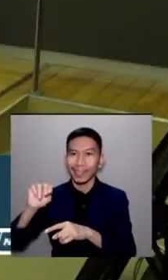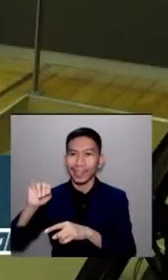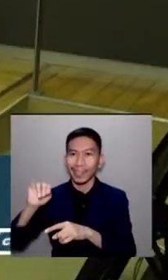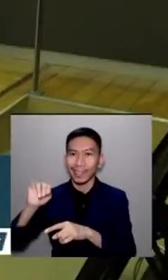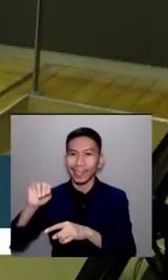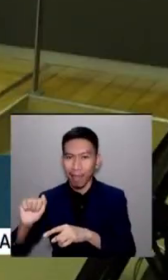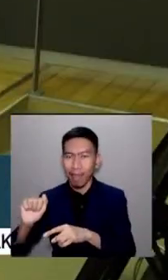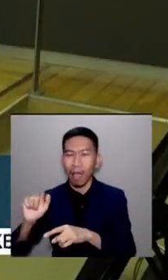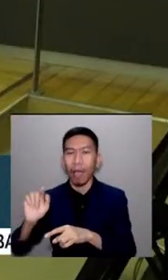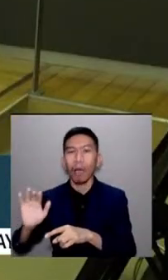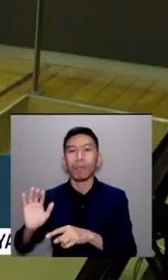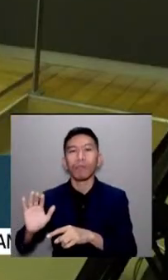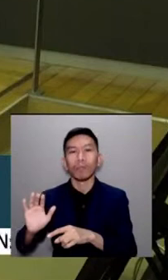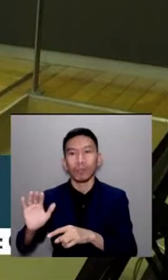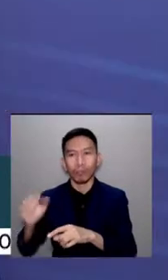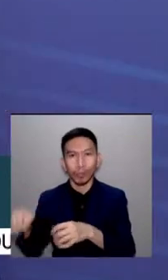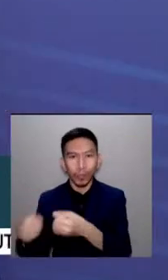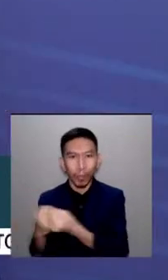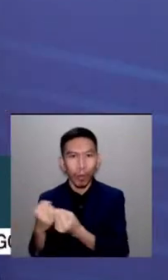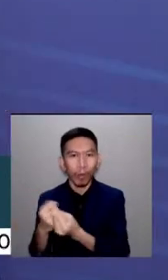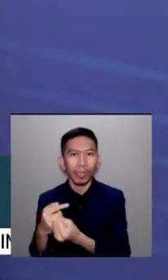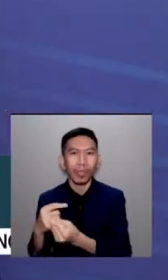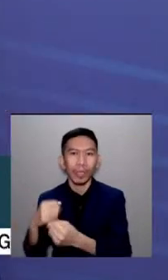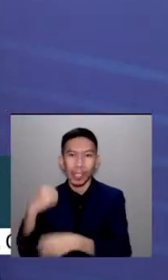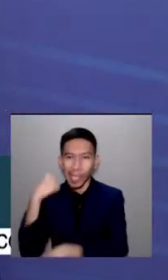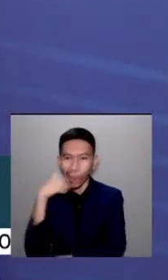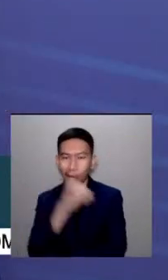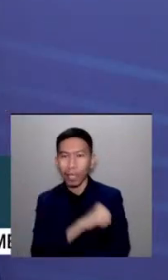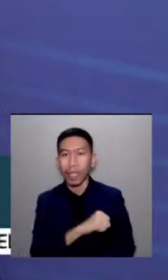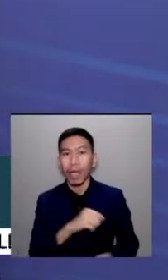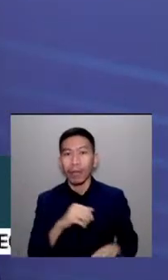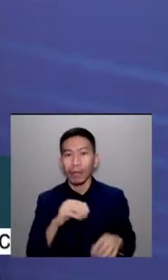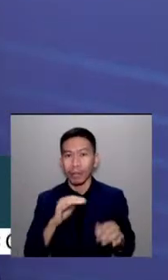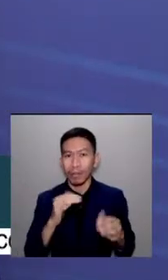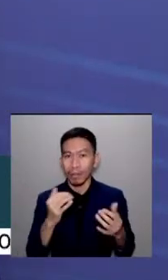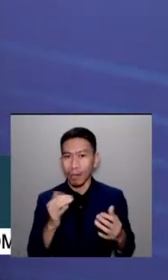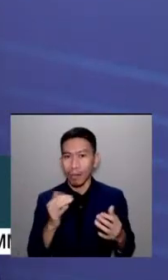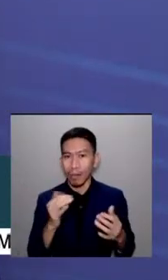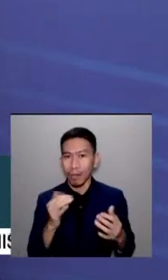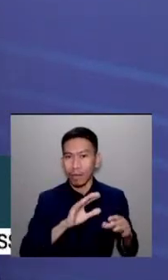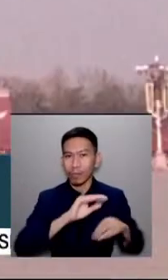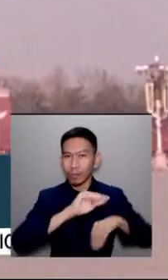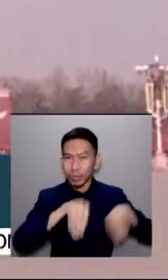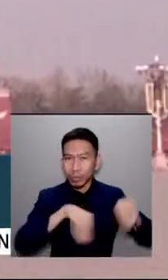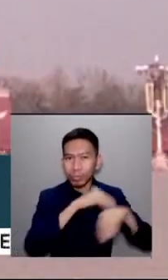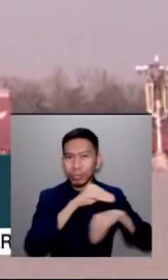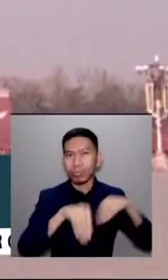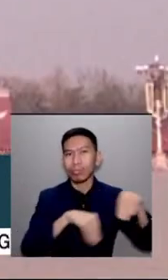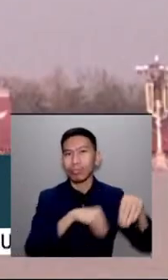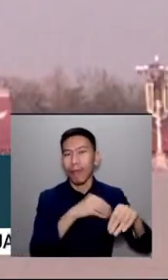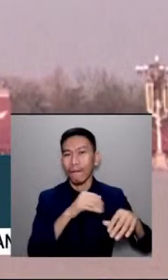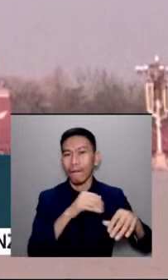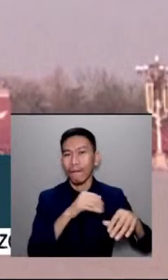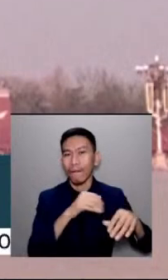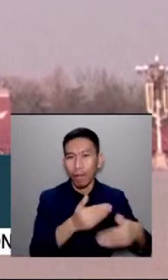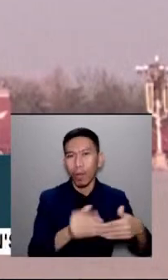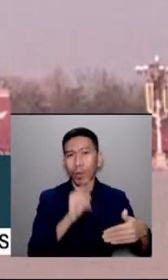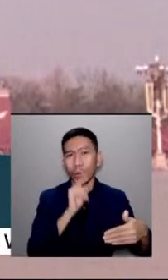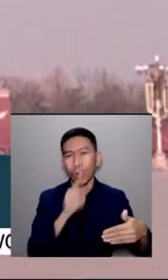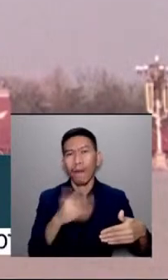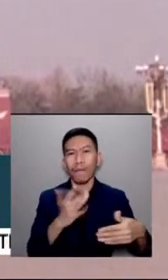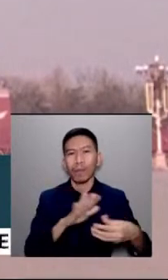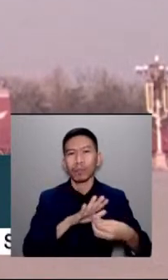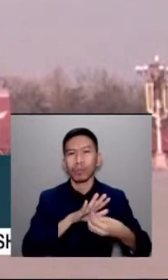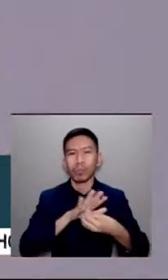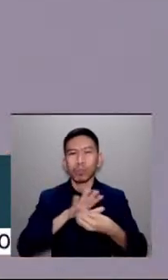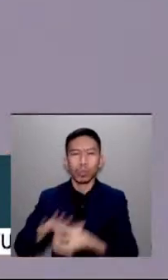say Beijing's allegedly discriminatory trade practices were harming exporters in Lithuania and